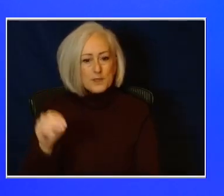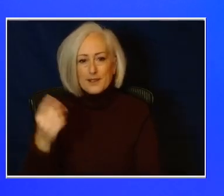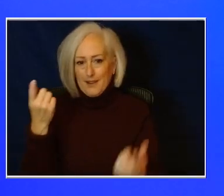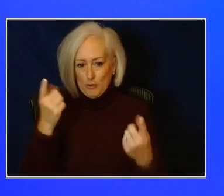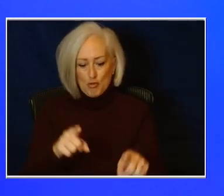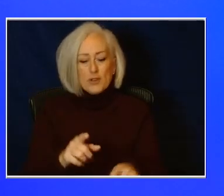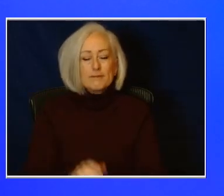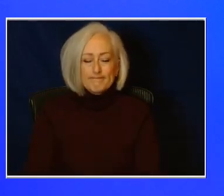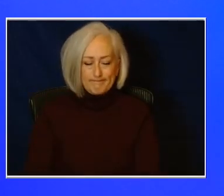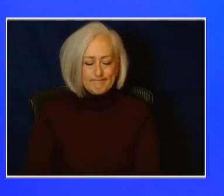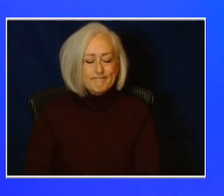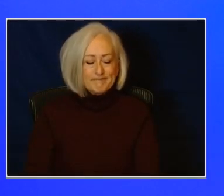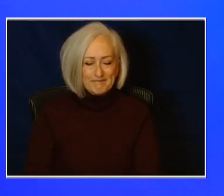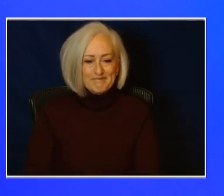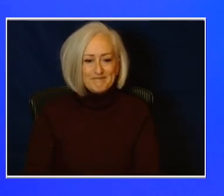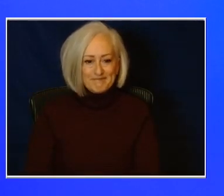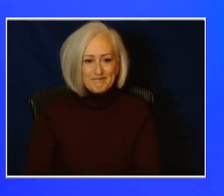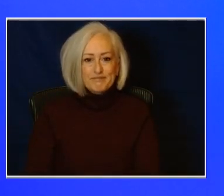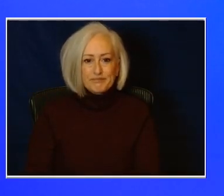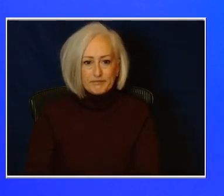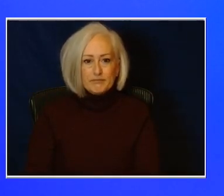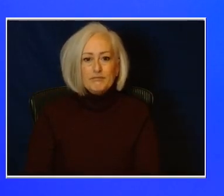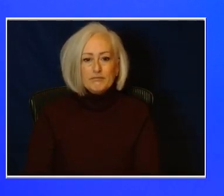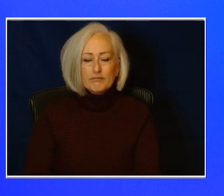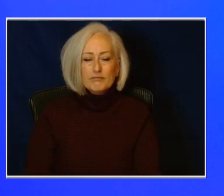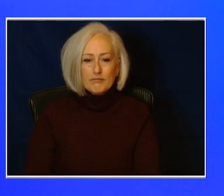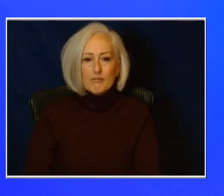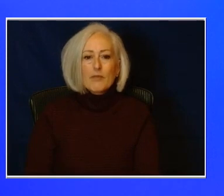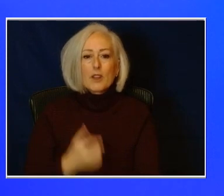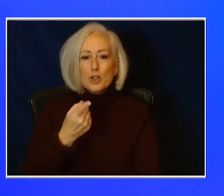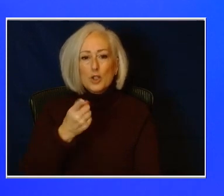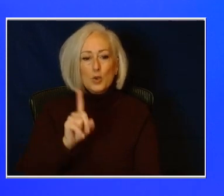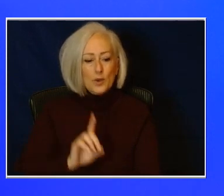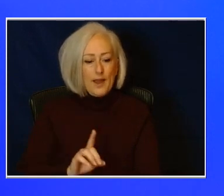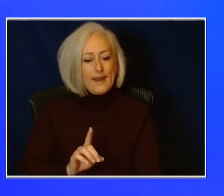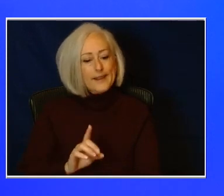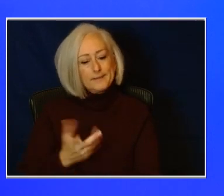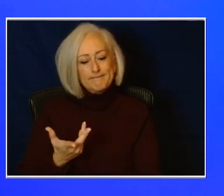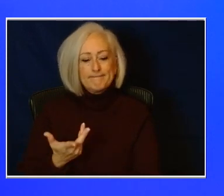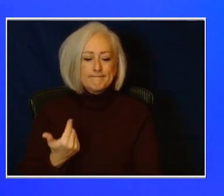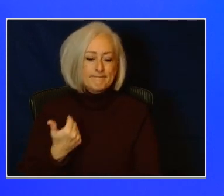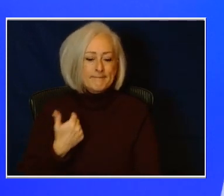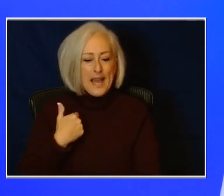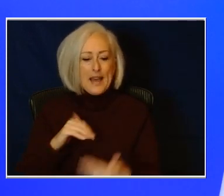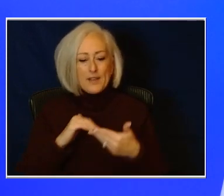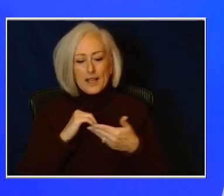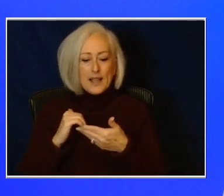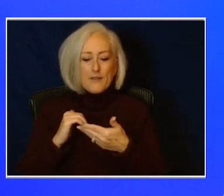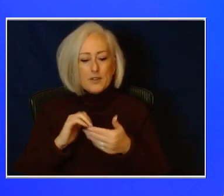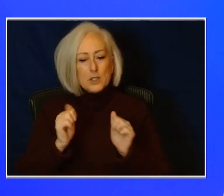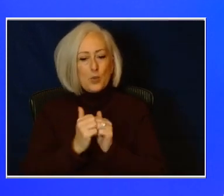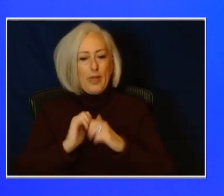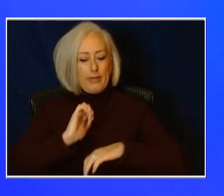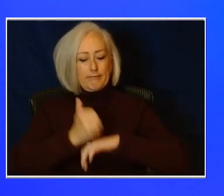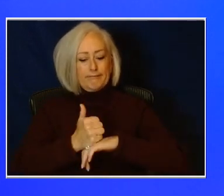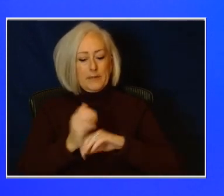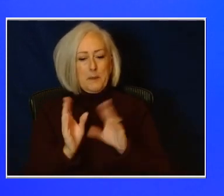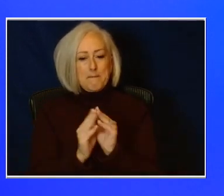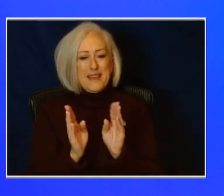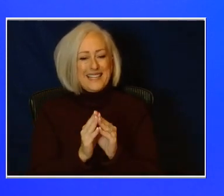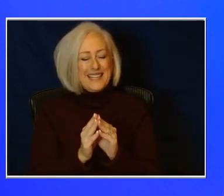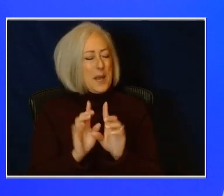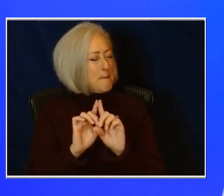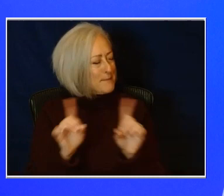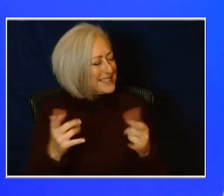can engineer collaborations by having set meetings, but it doesn't